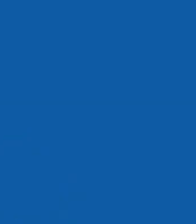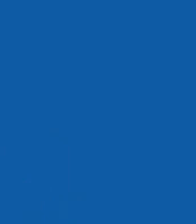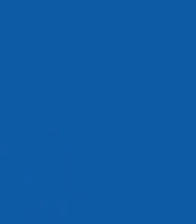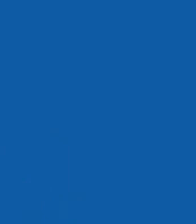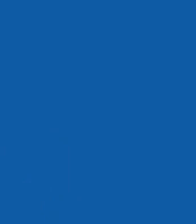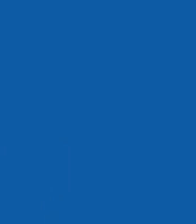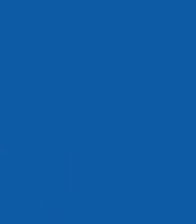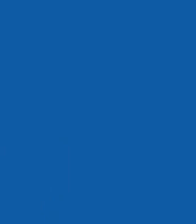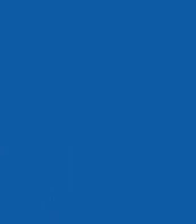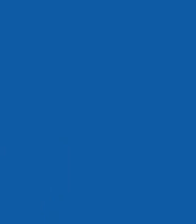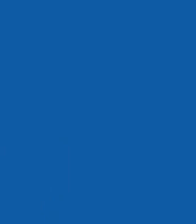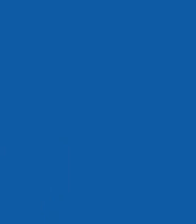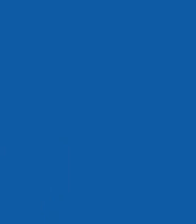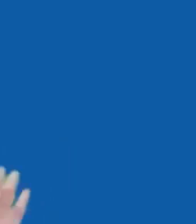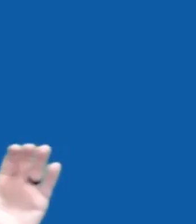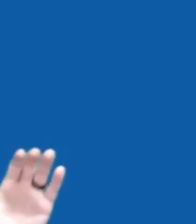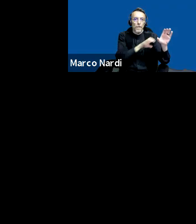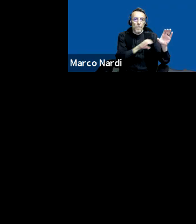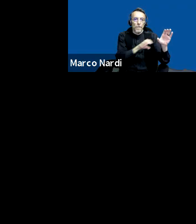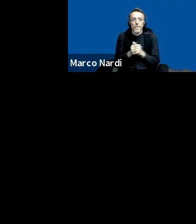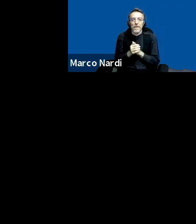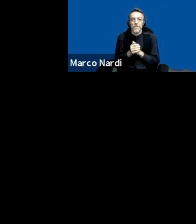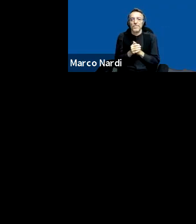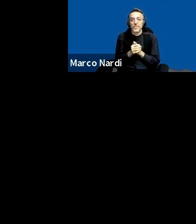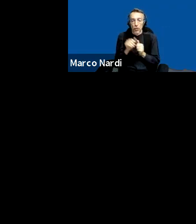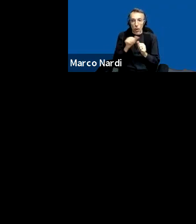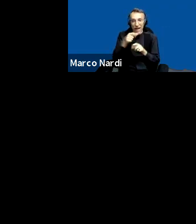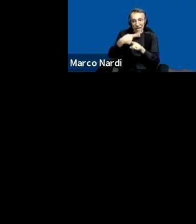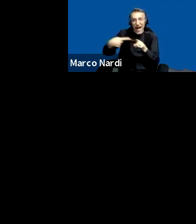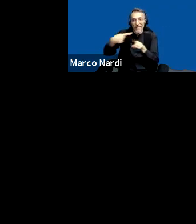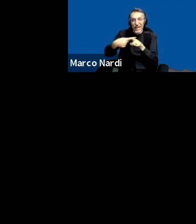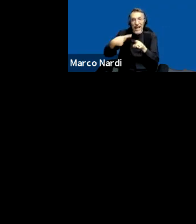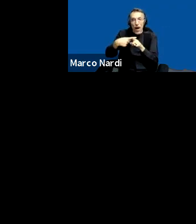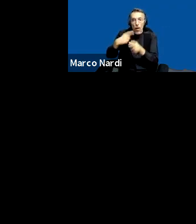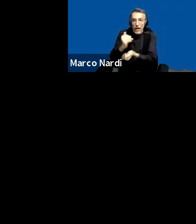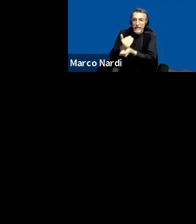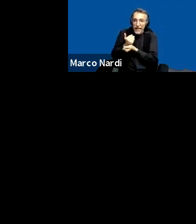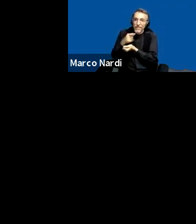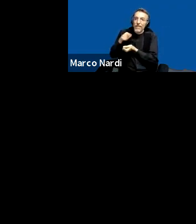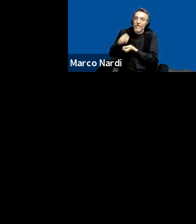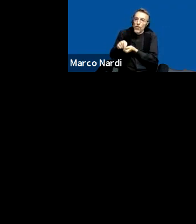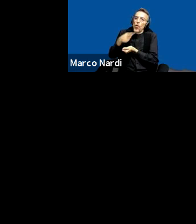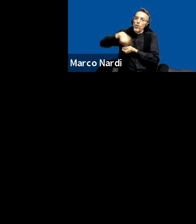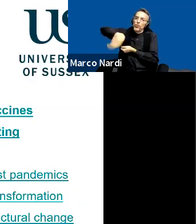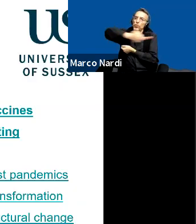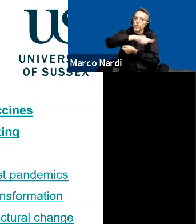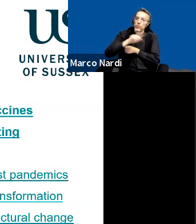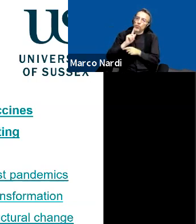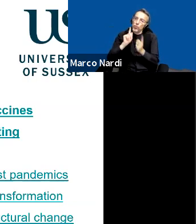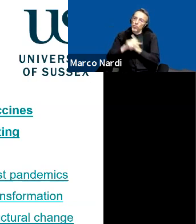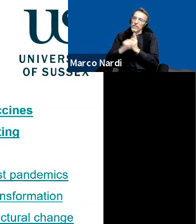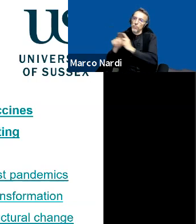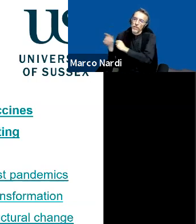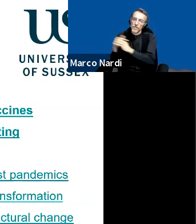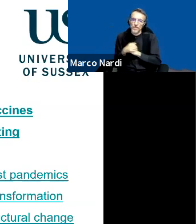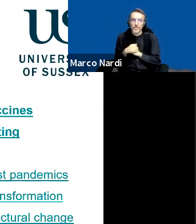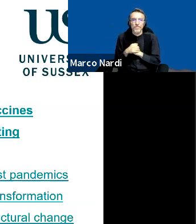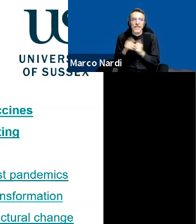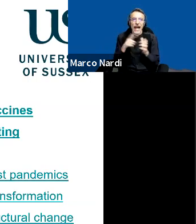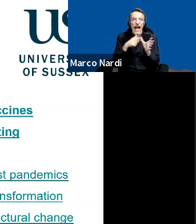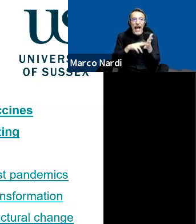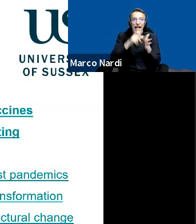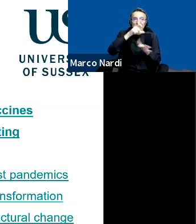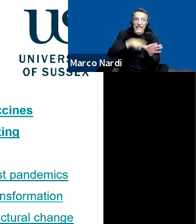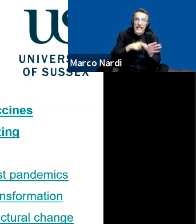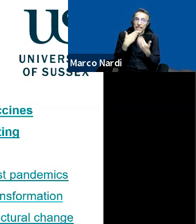address those when we've heard from Andy. So Andy, over to you. Yes, thank you very much, Melissa, for that great introduction,